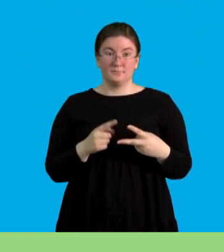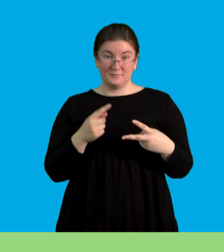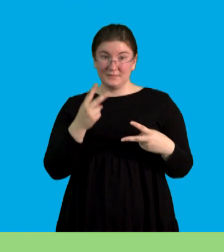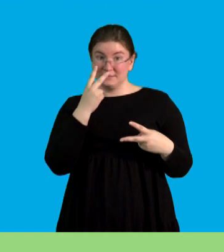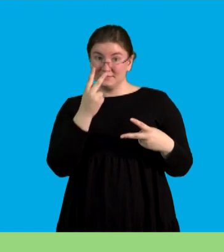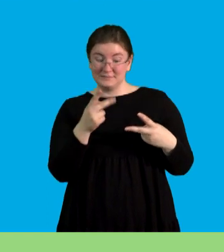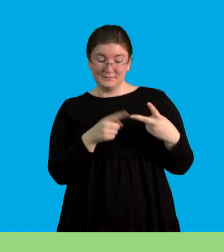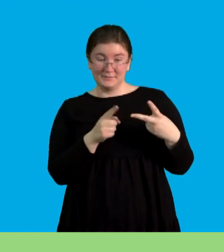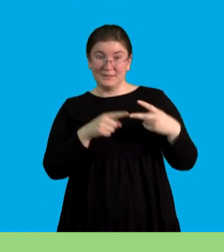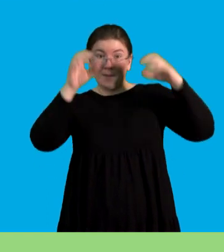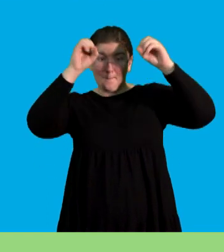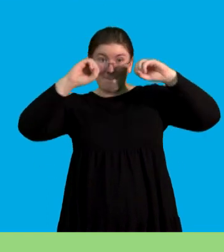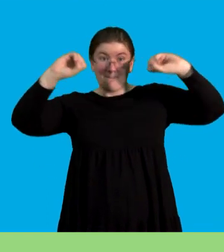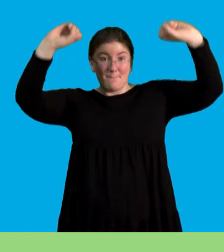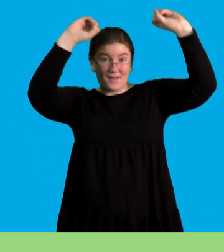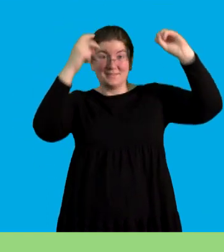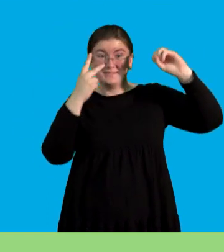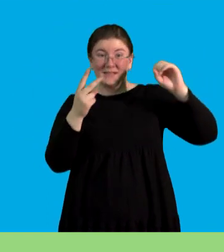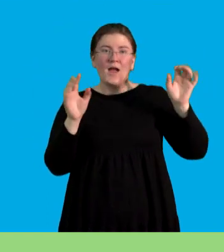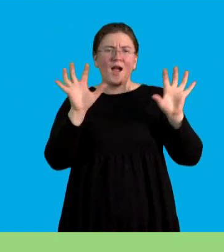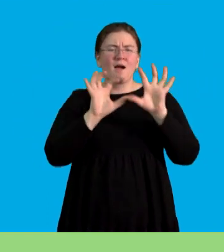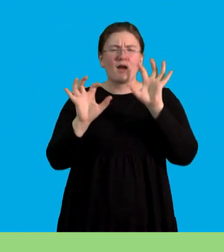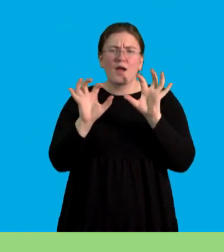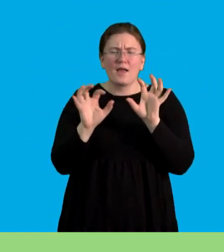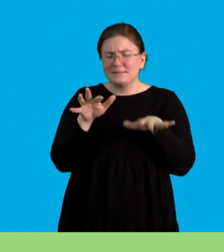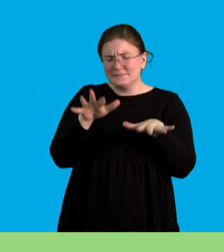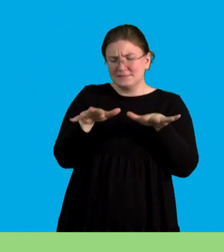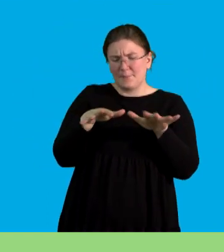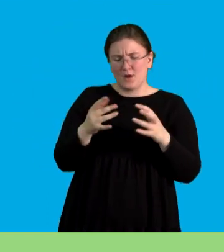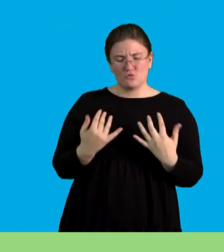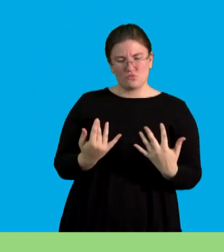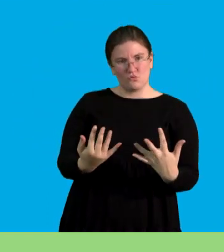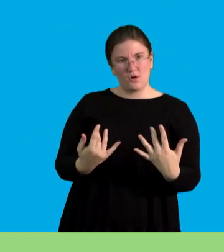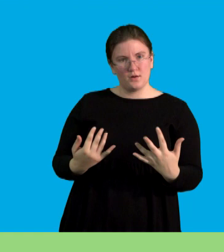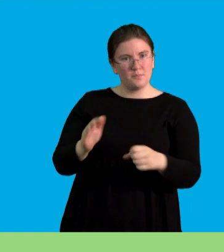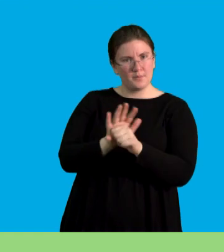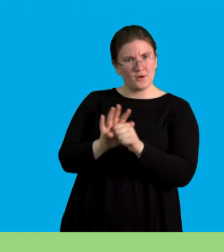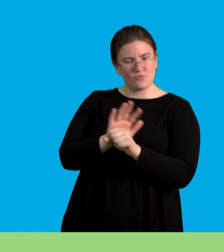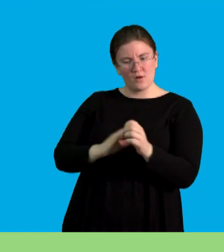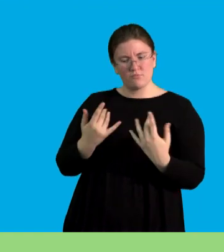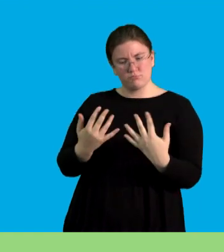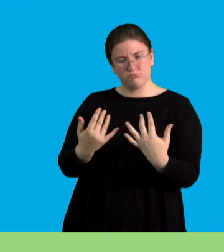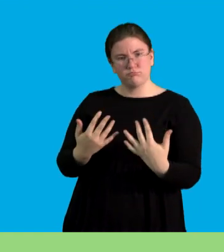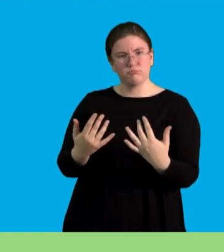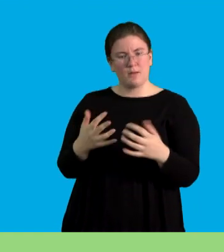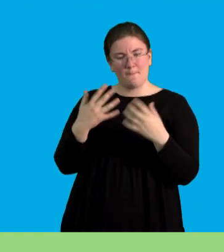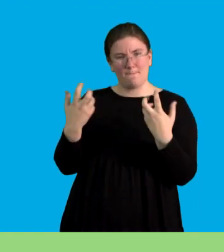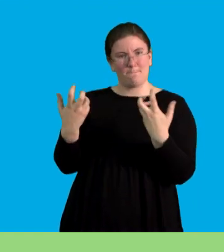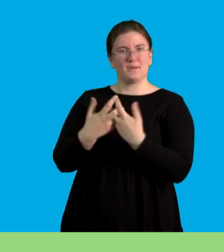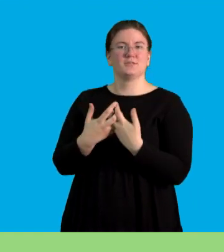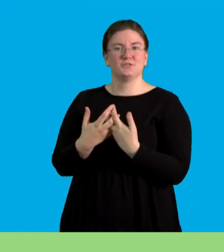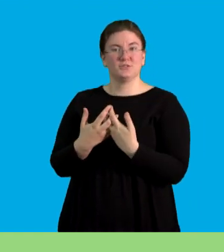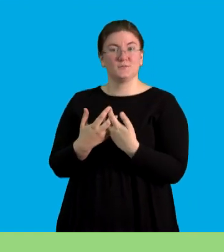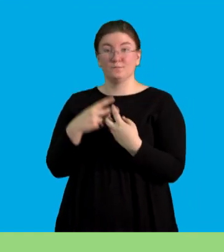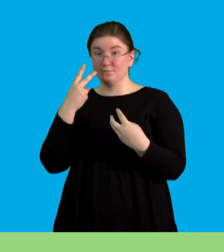If you look at the buck, you see that the color is close or similar to that of the grass in the background. And then